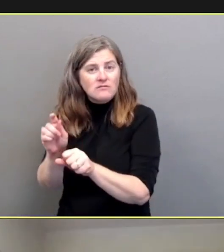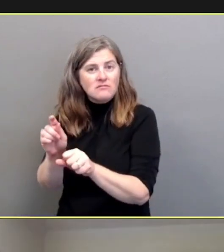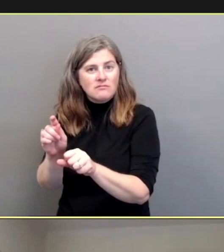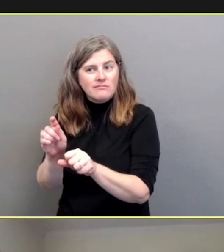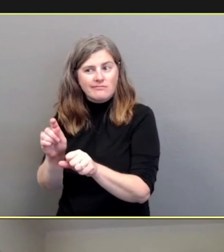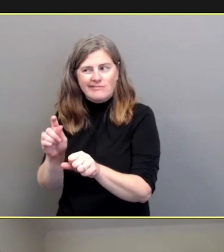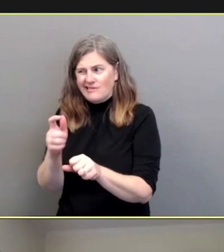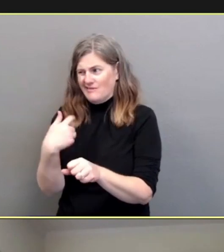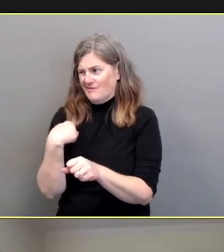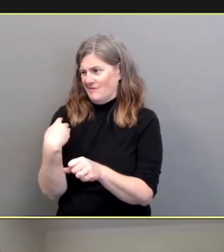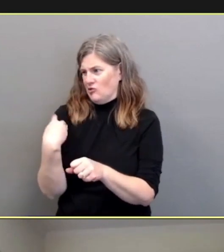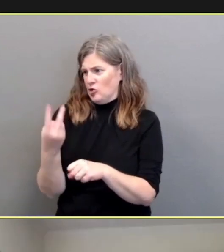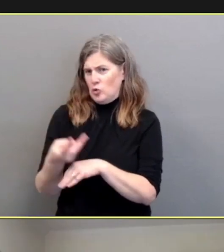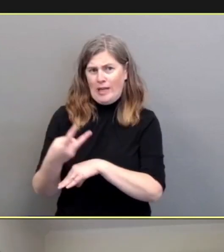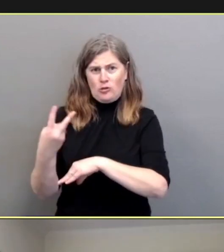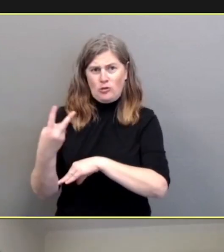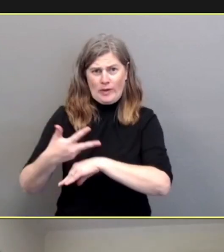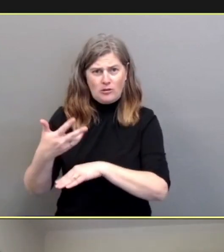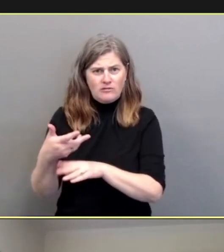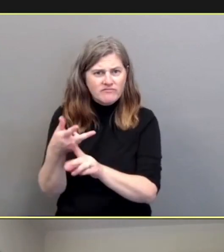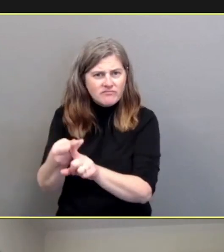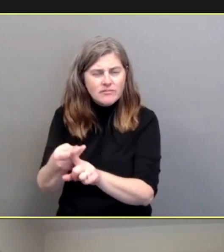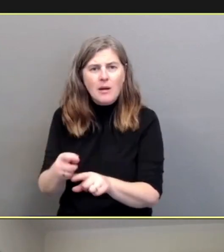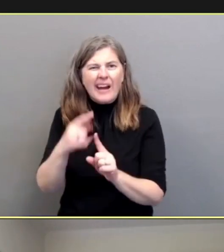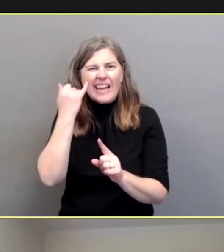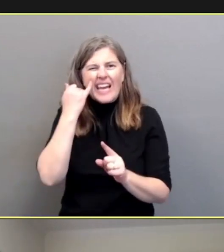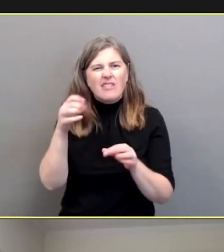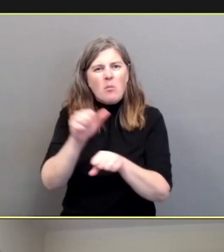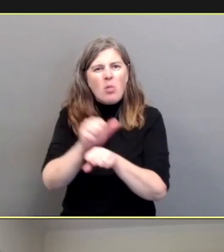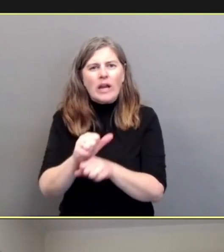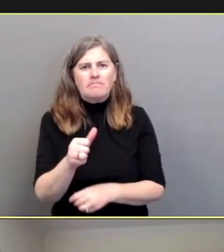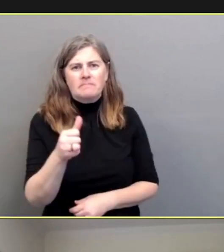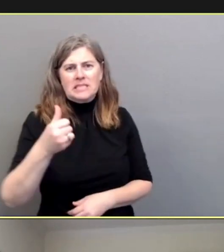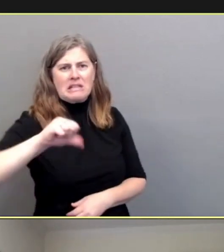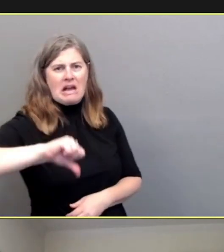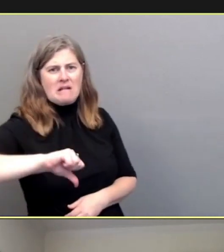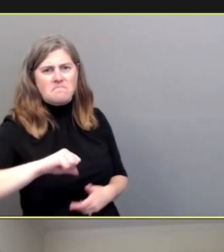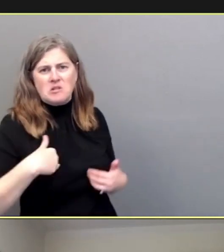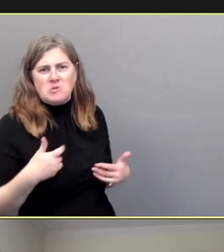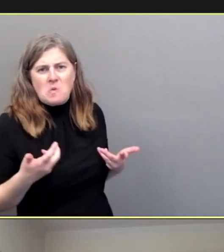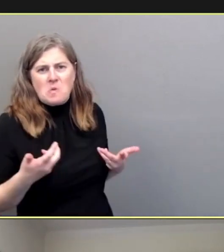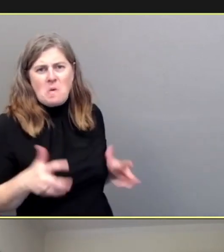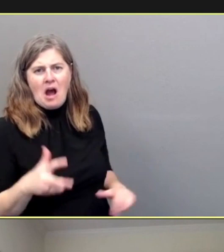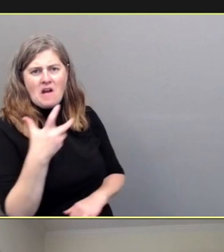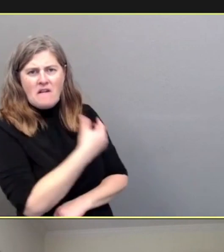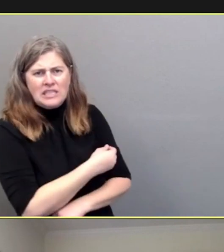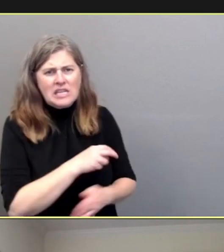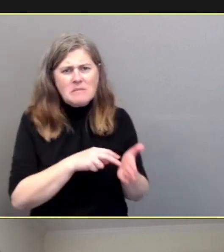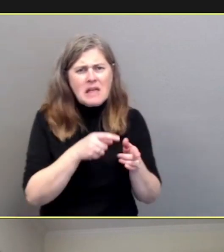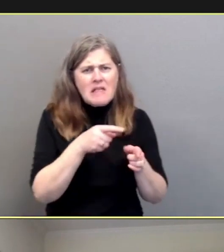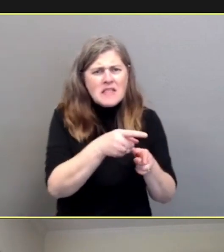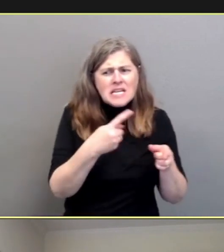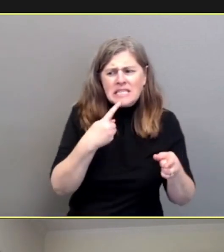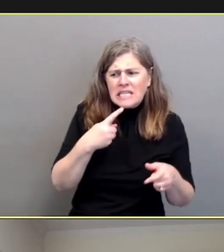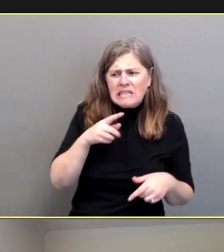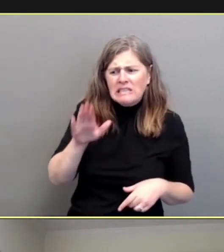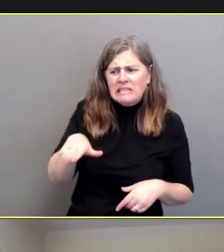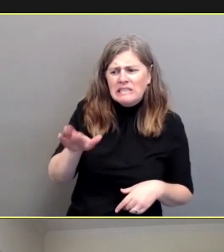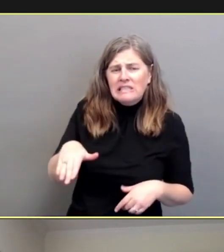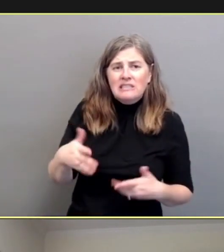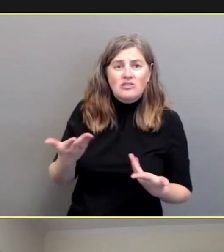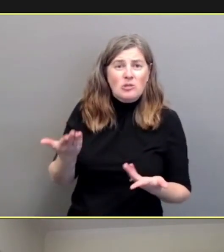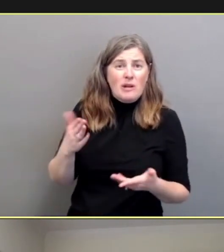ago. But if an employee declines to be vaccinated, the administration indicated that they may well be put